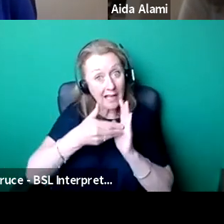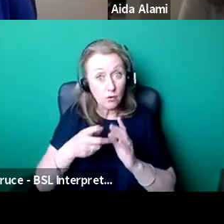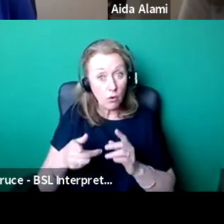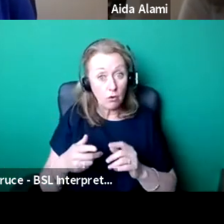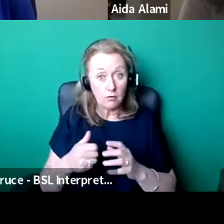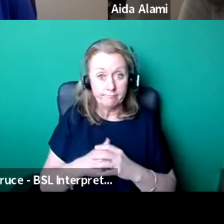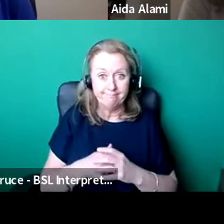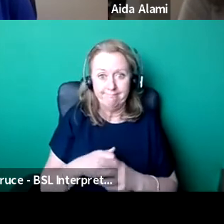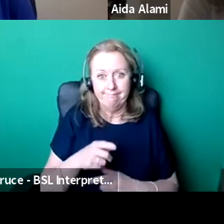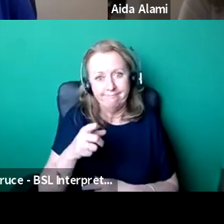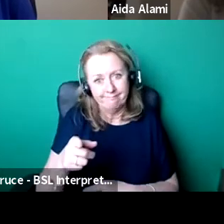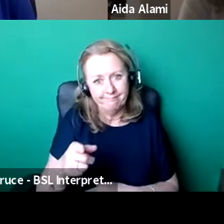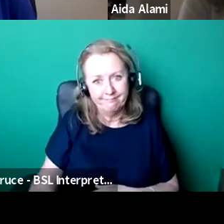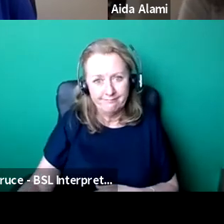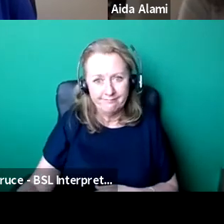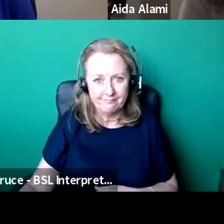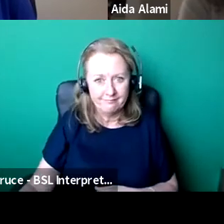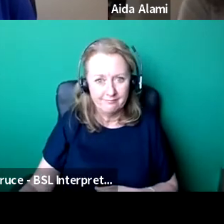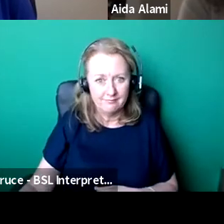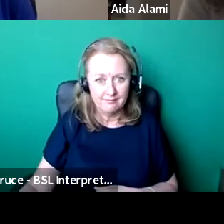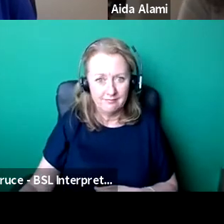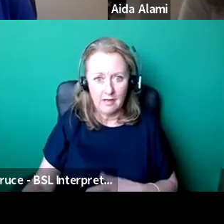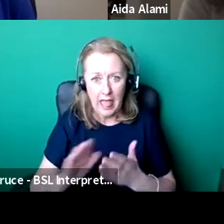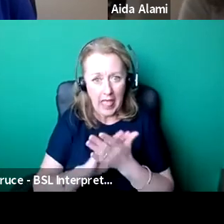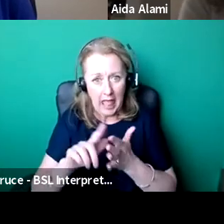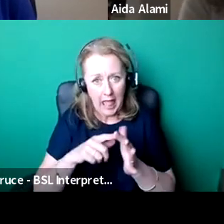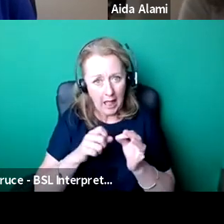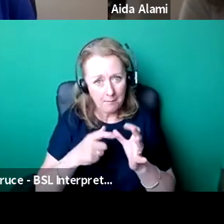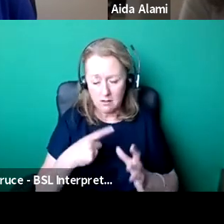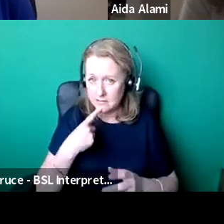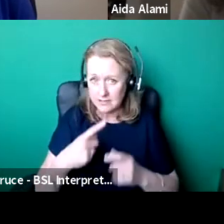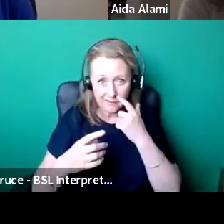Honestly, you say pockets of hope. I say I don't even see those pockets. So,